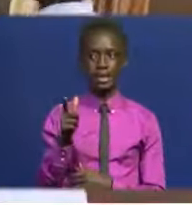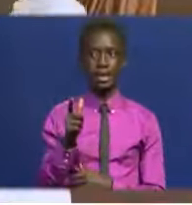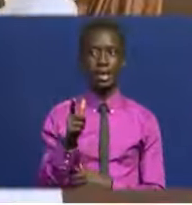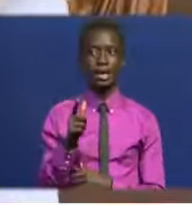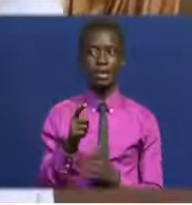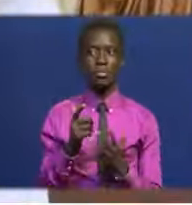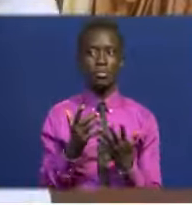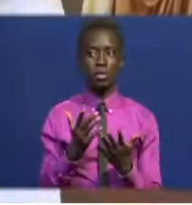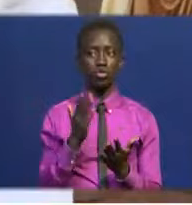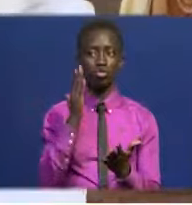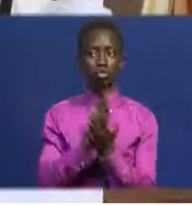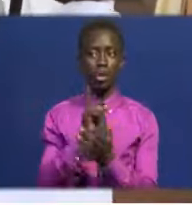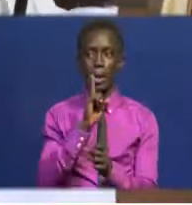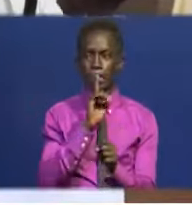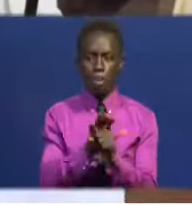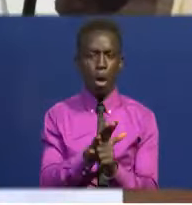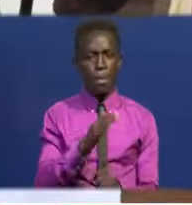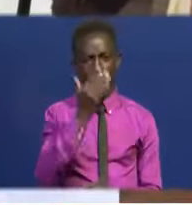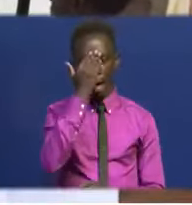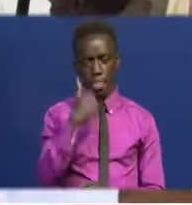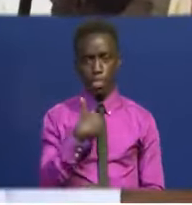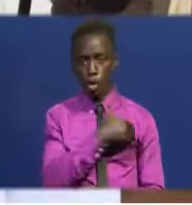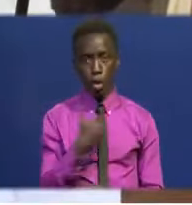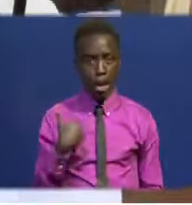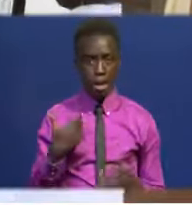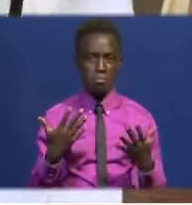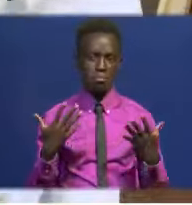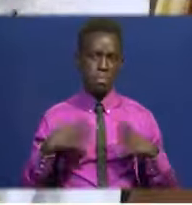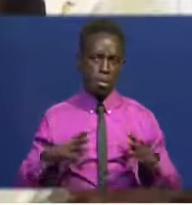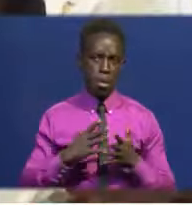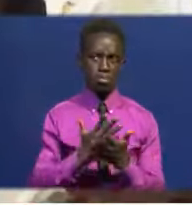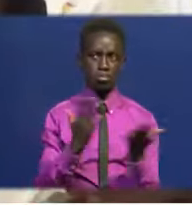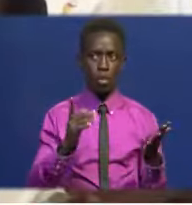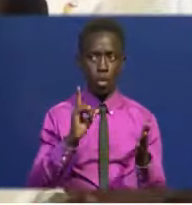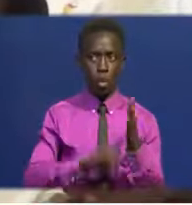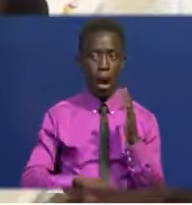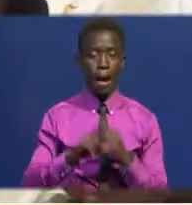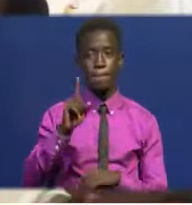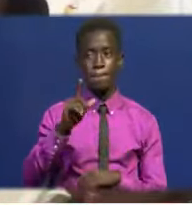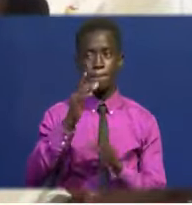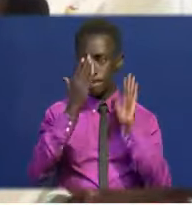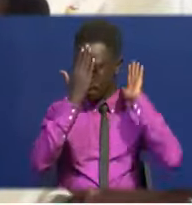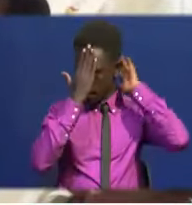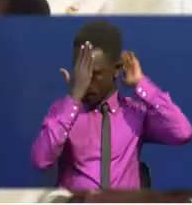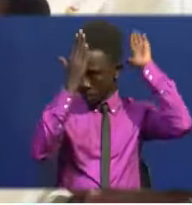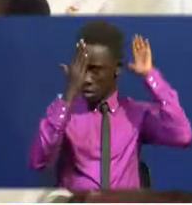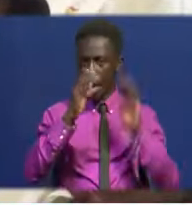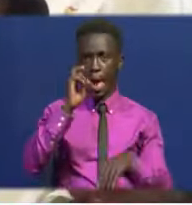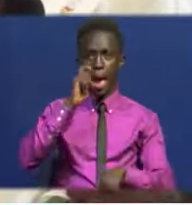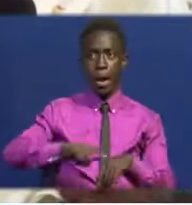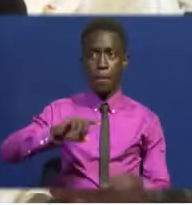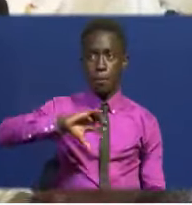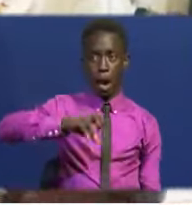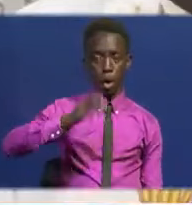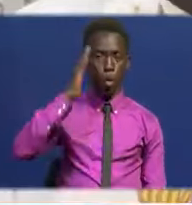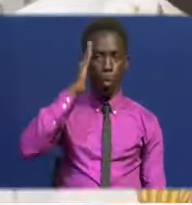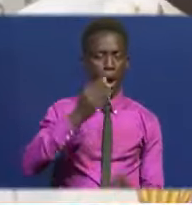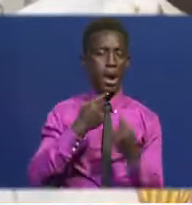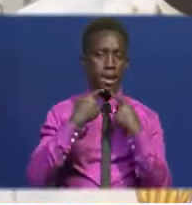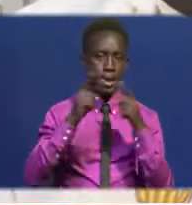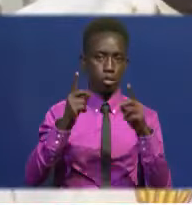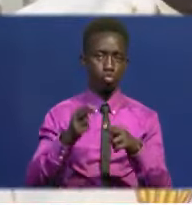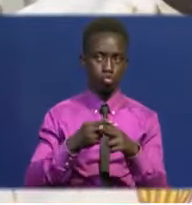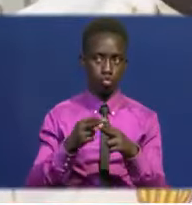Nuncio also assured Catholic faithfuls that a substantive bishop of Embu County Catholic Diocese will be named soon.